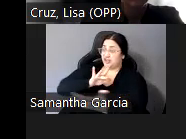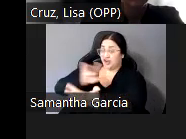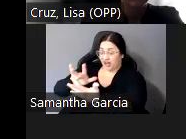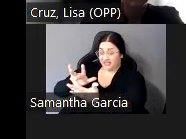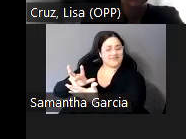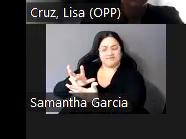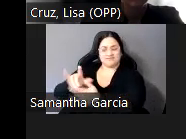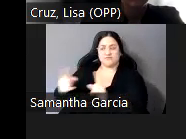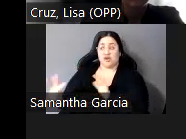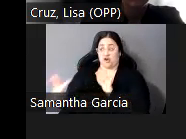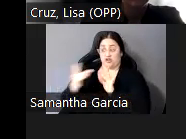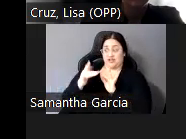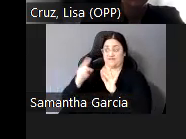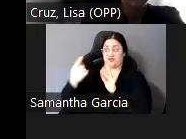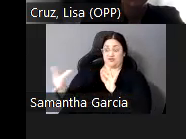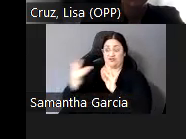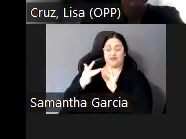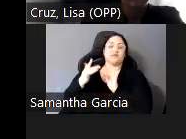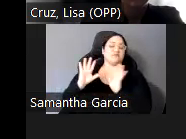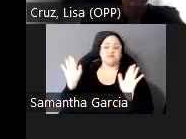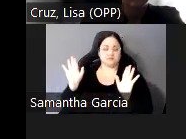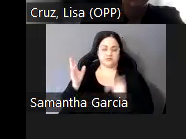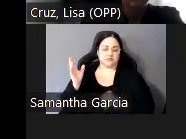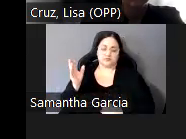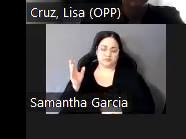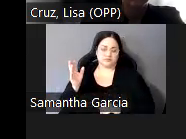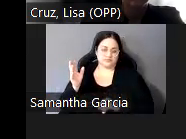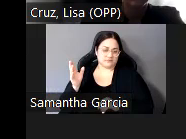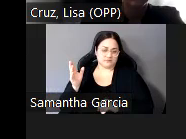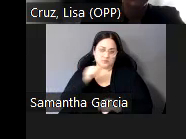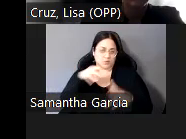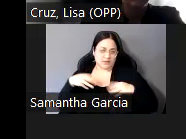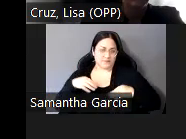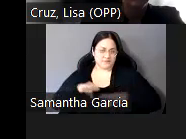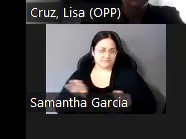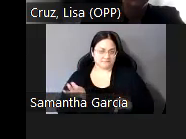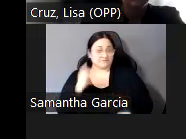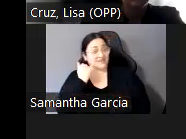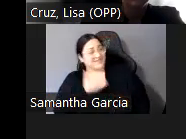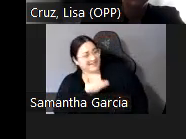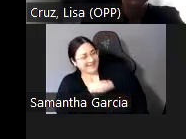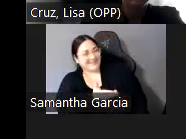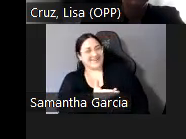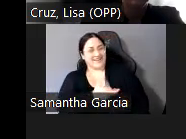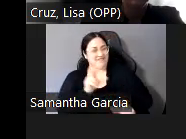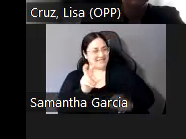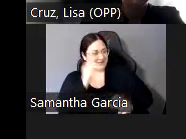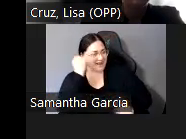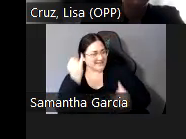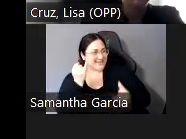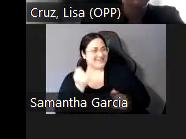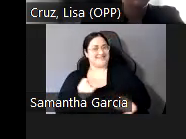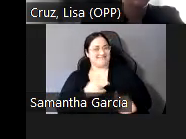not let people come to you with things, or companies, investment opportunities, situations. Go find them on your